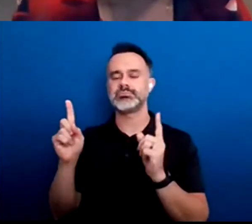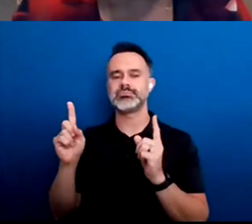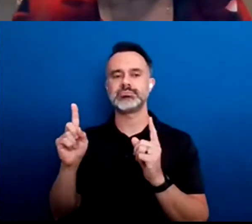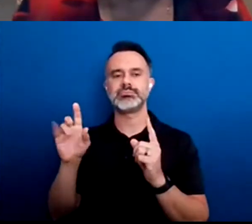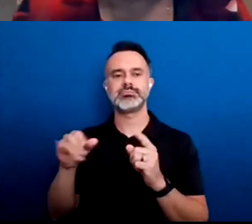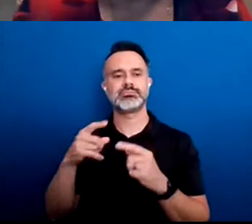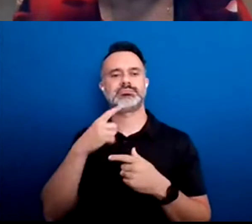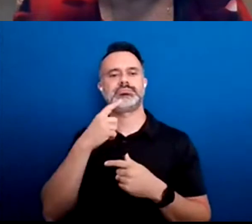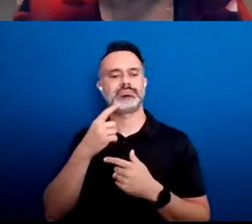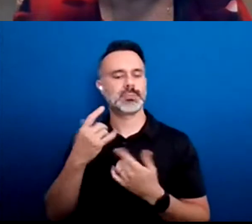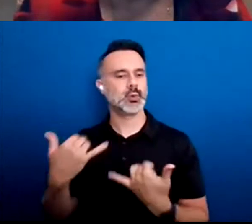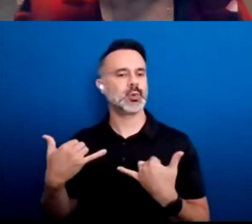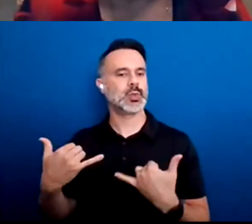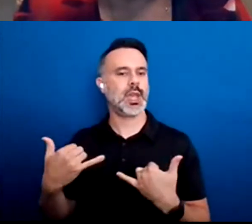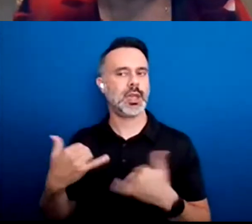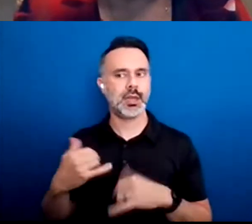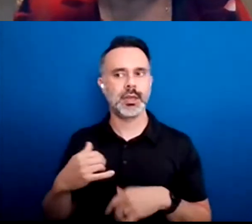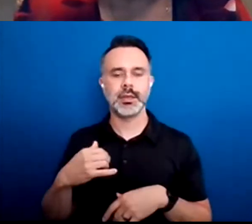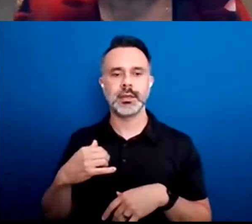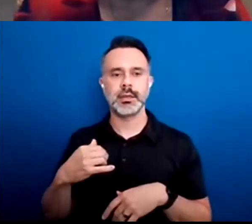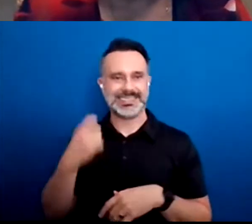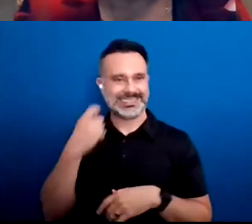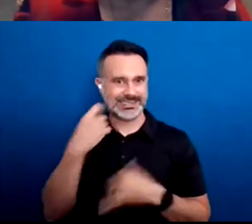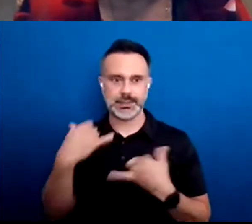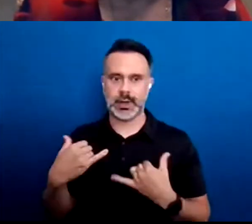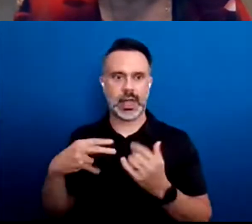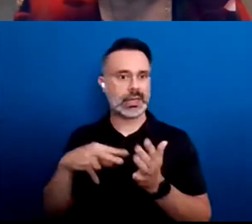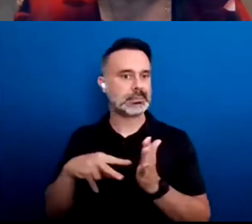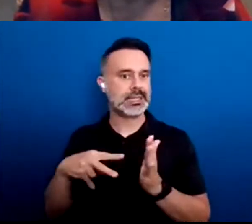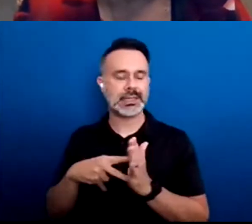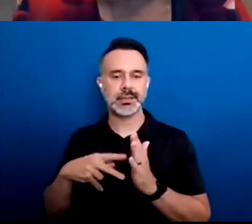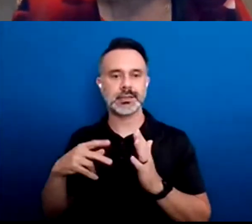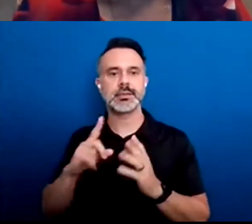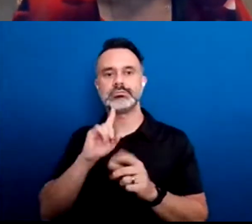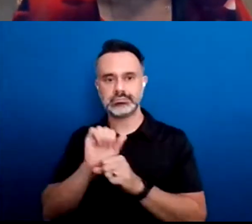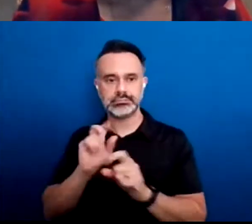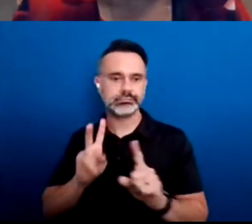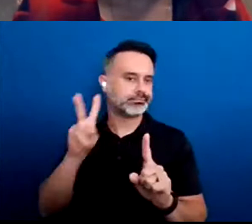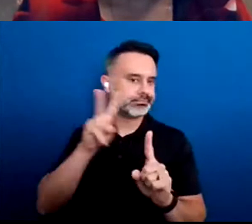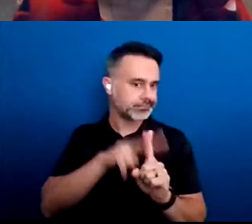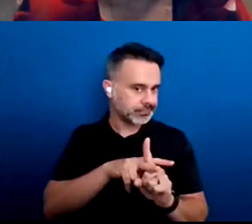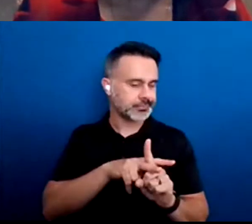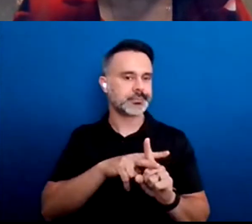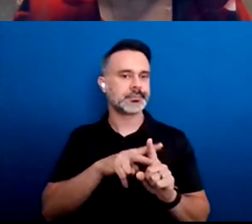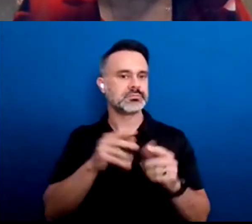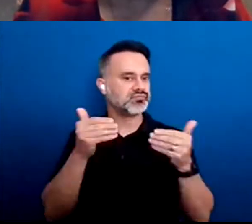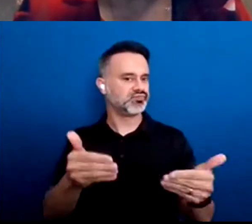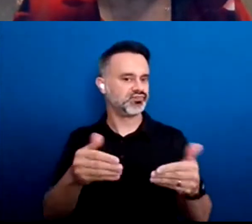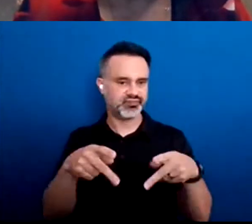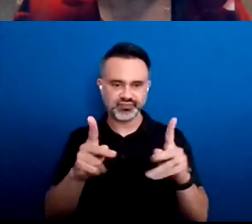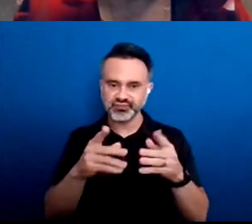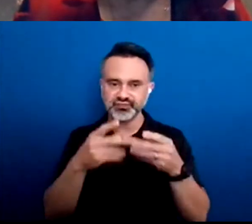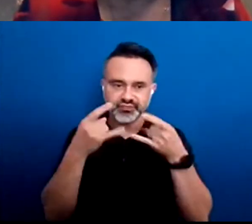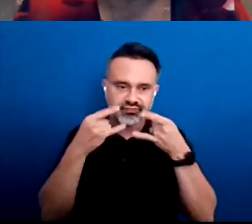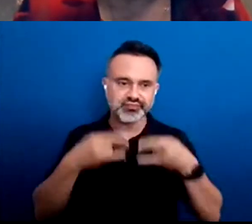we are still working through to see how it affects every situation. And I also mentioned that we have to